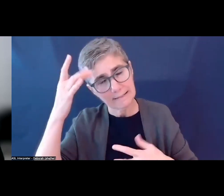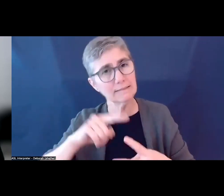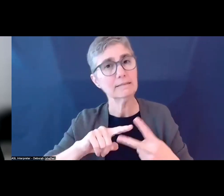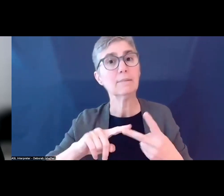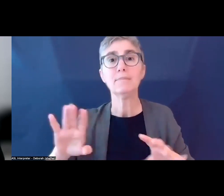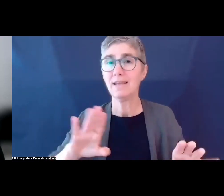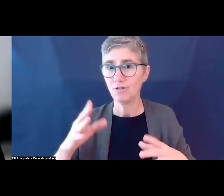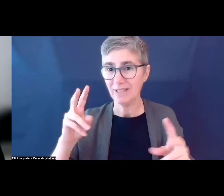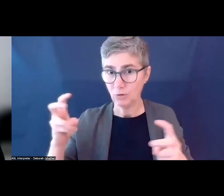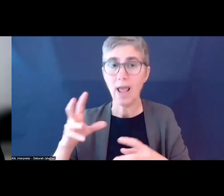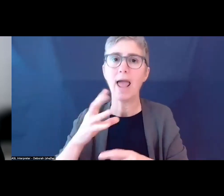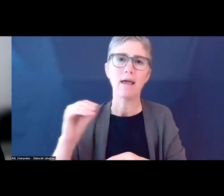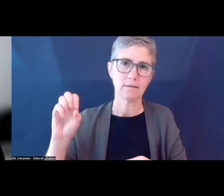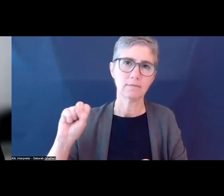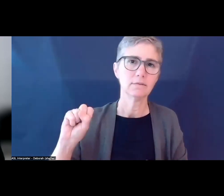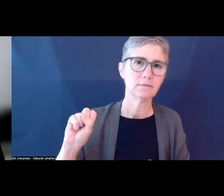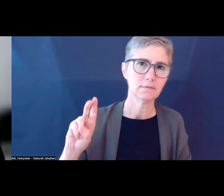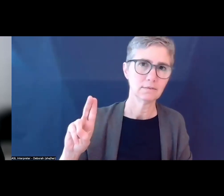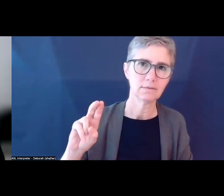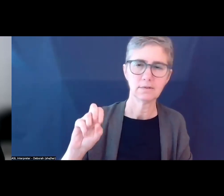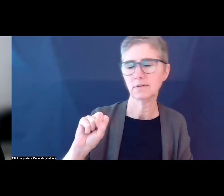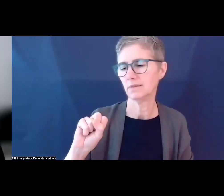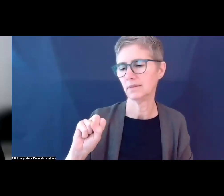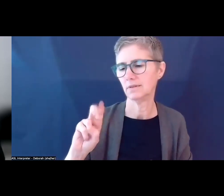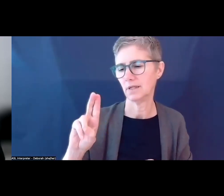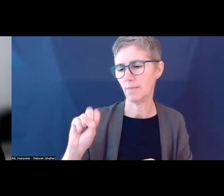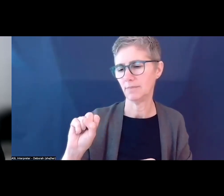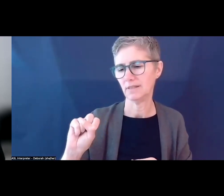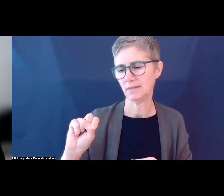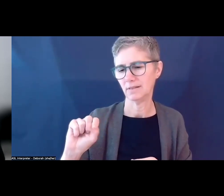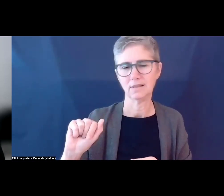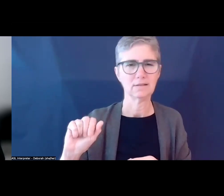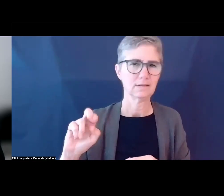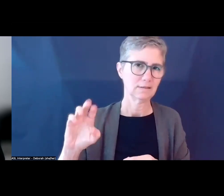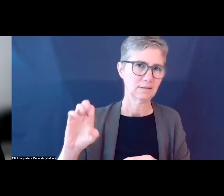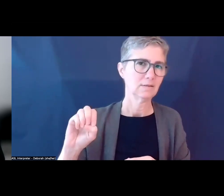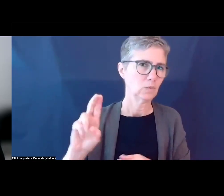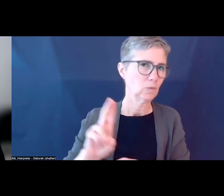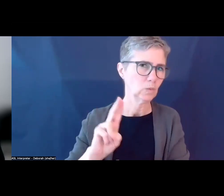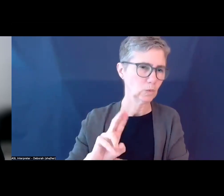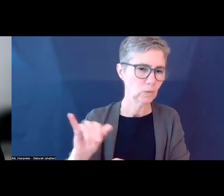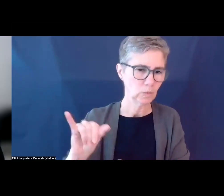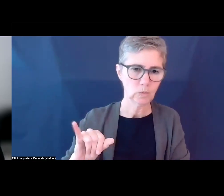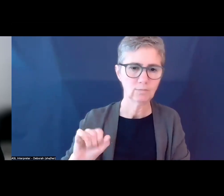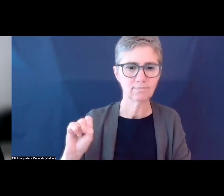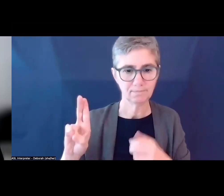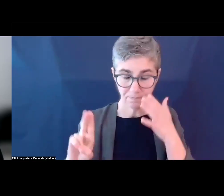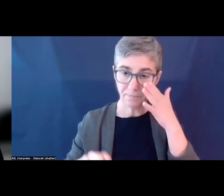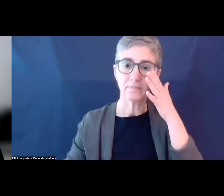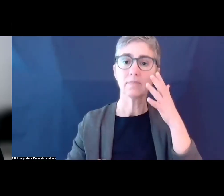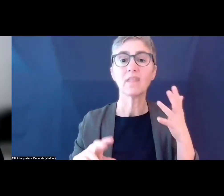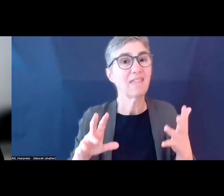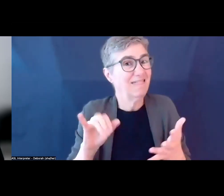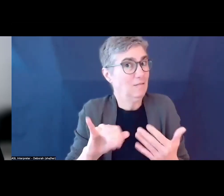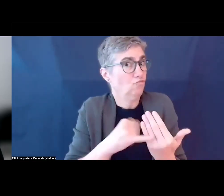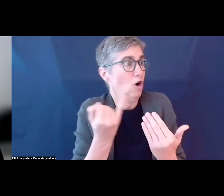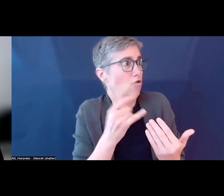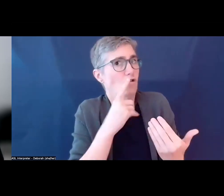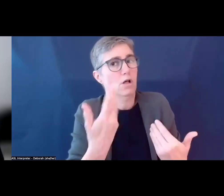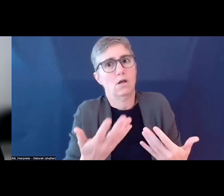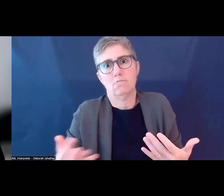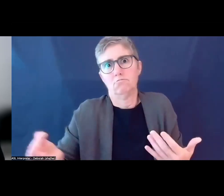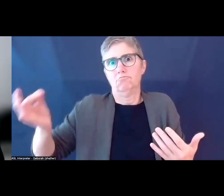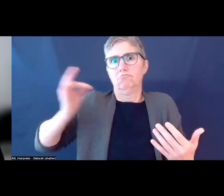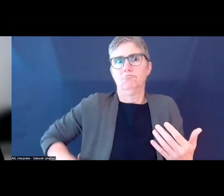as substance abuse. This project really made a difference to me and us in the